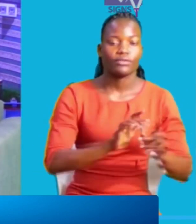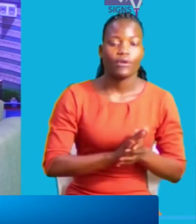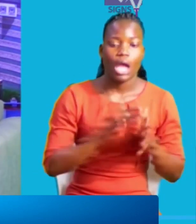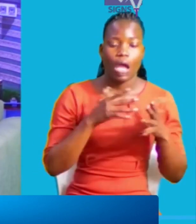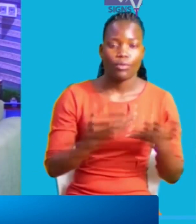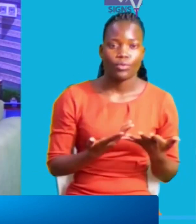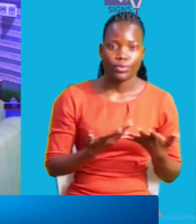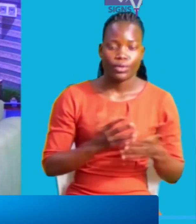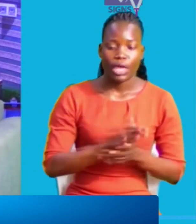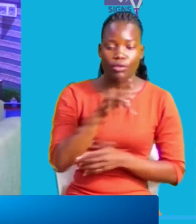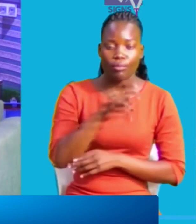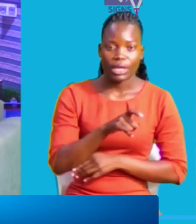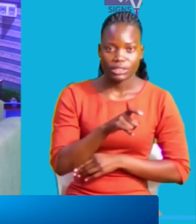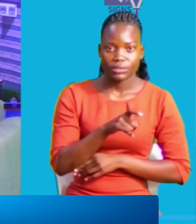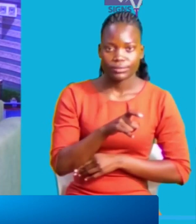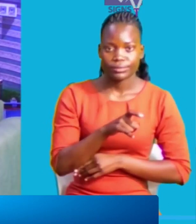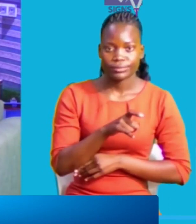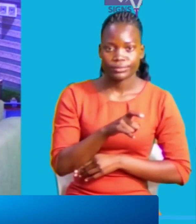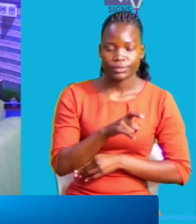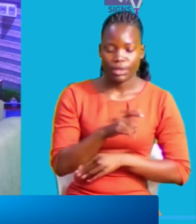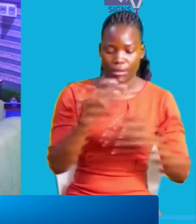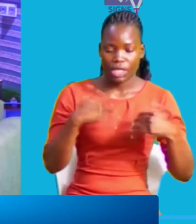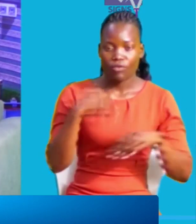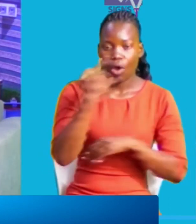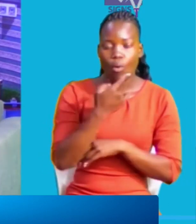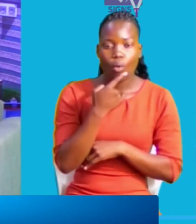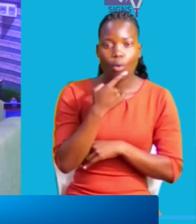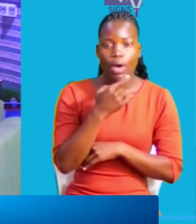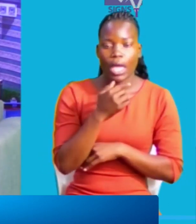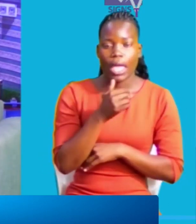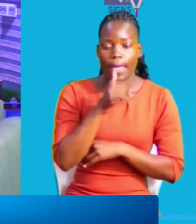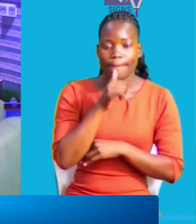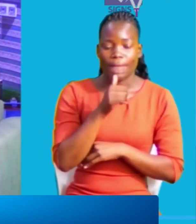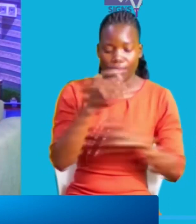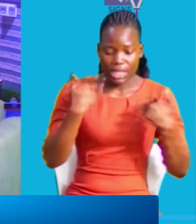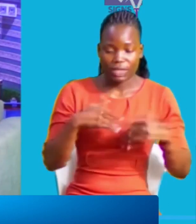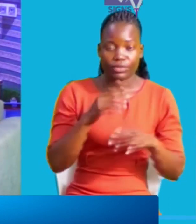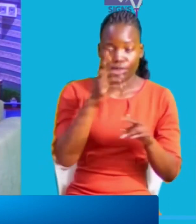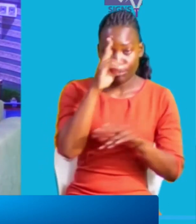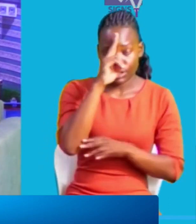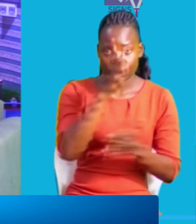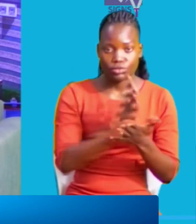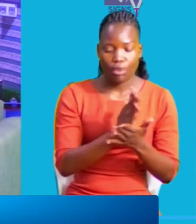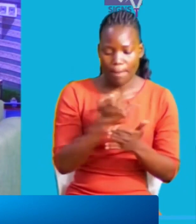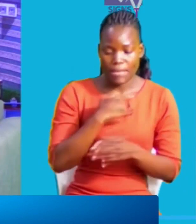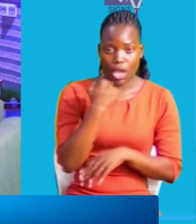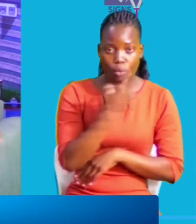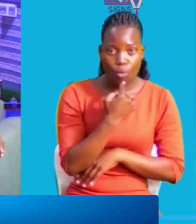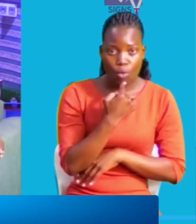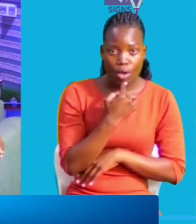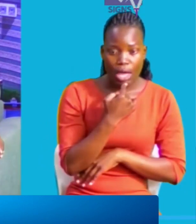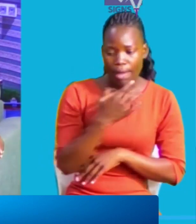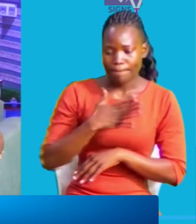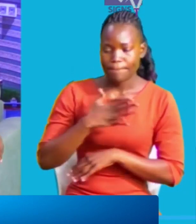How? You must be, whom am I? Yes, I'm a police officer. Who are my